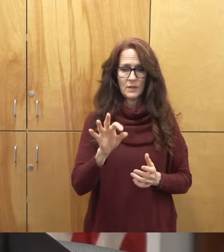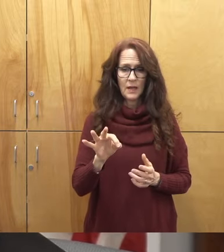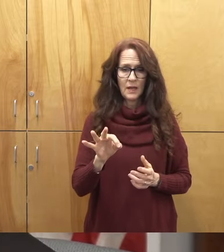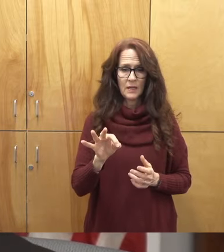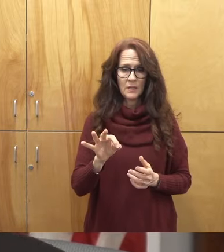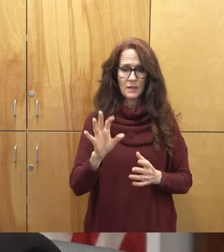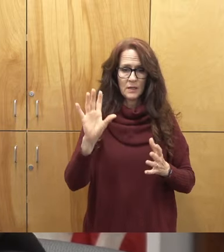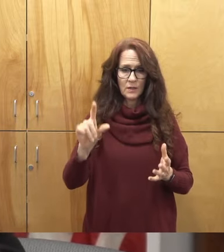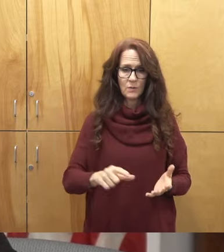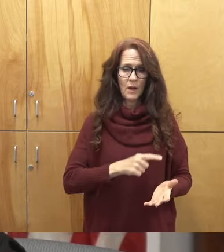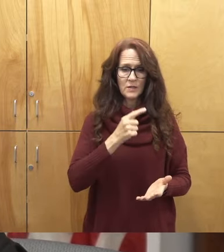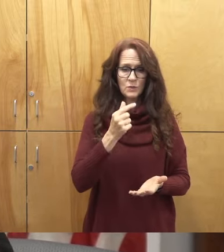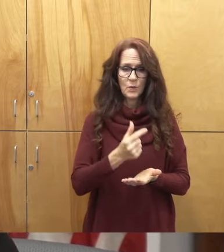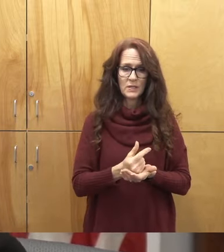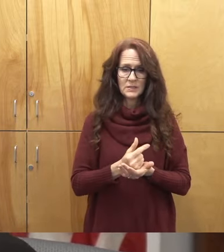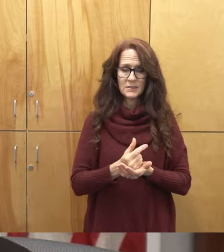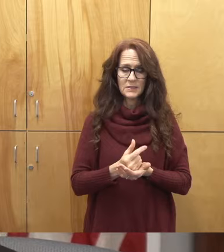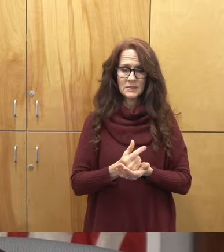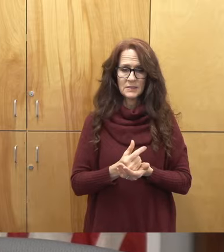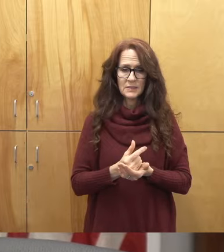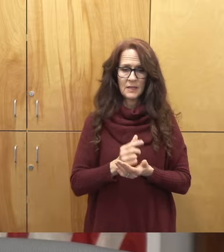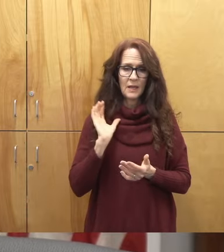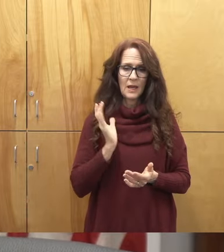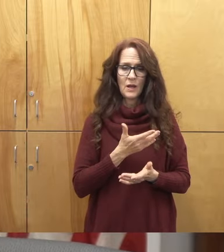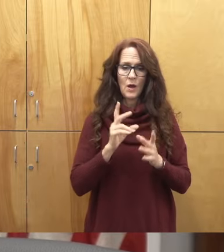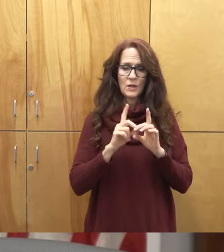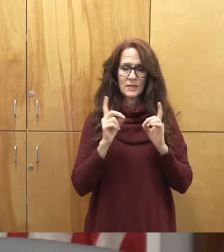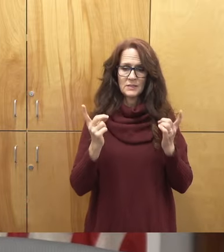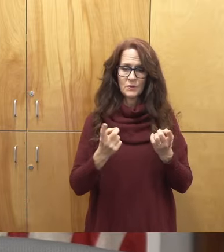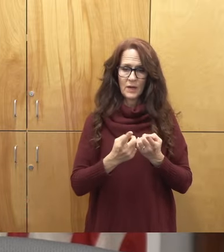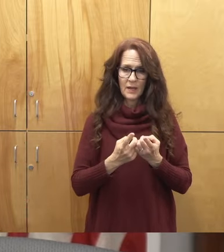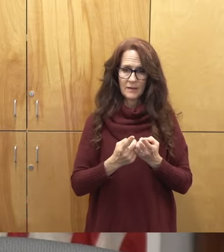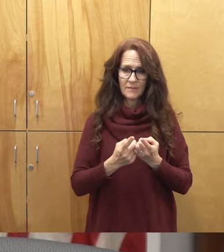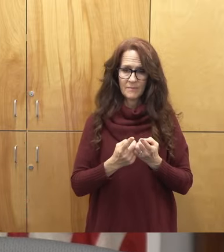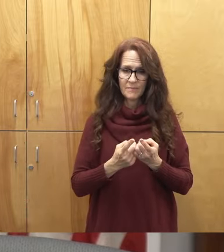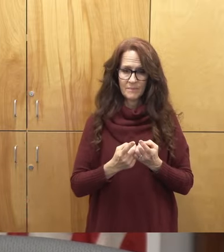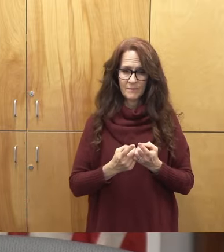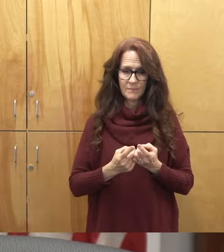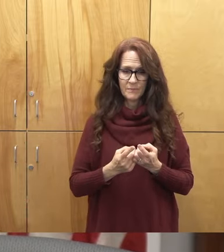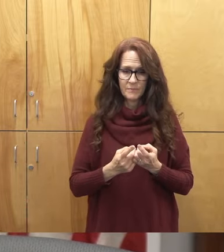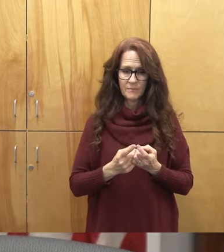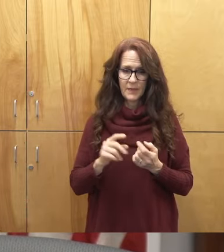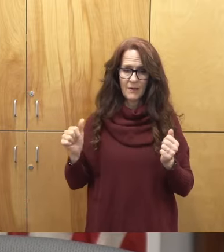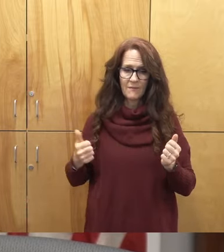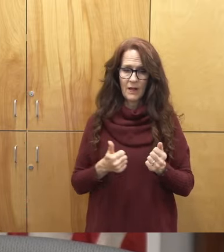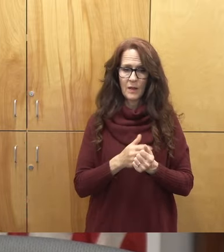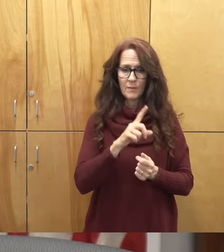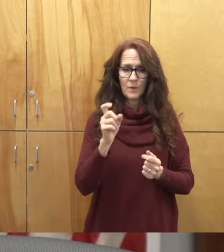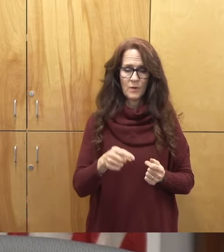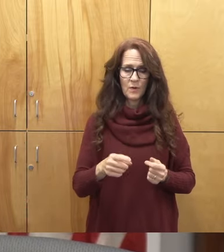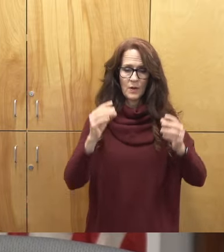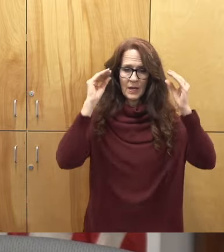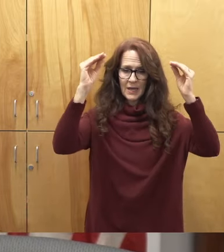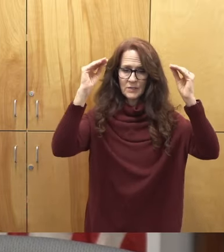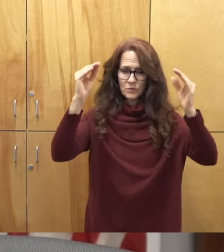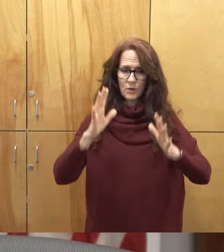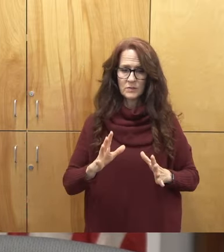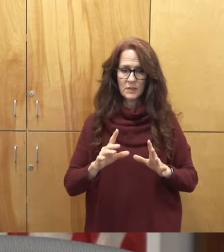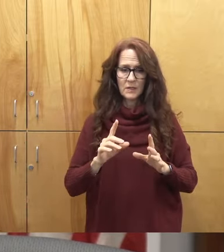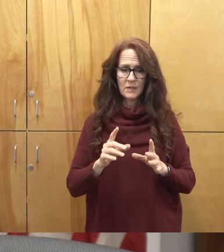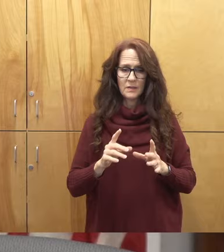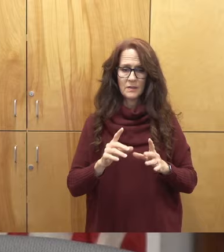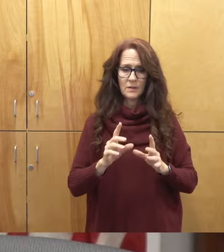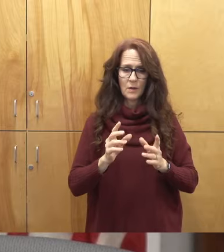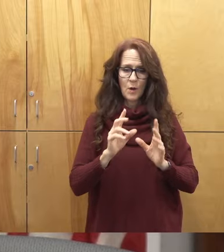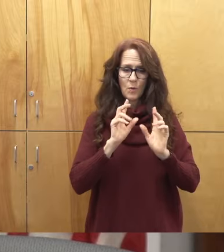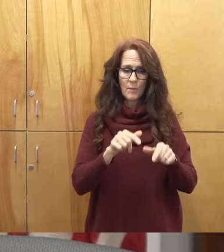5,039 graduates in our district. And a couple follow-up questions from our instruction report, item